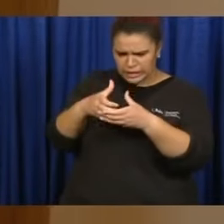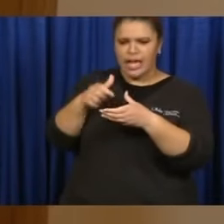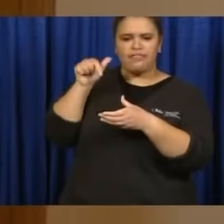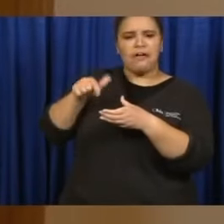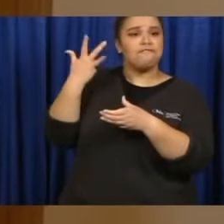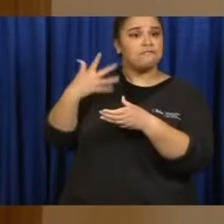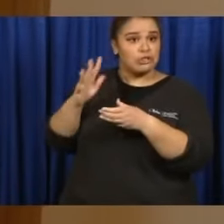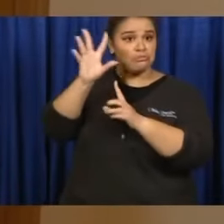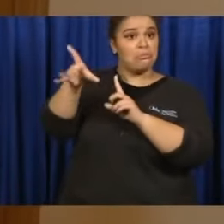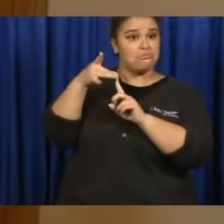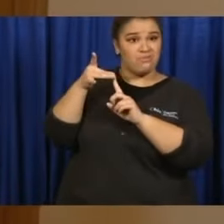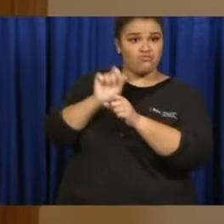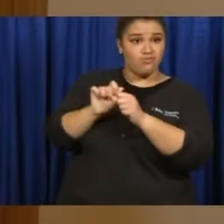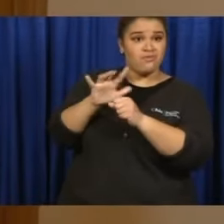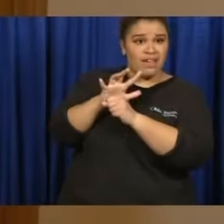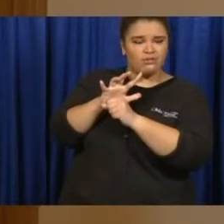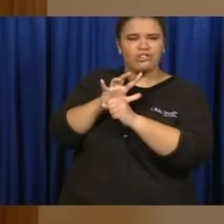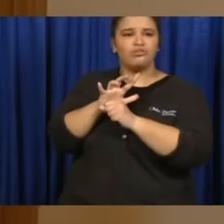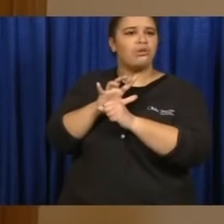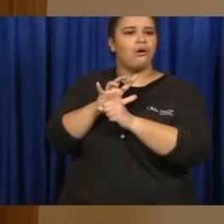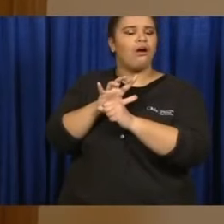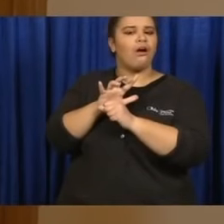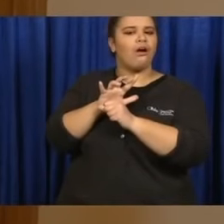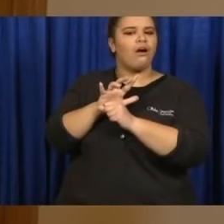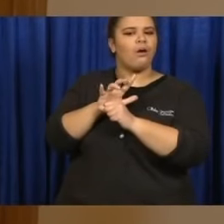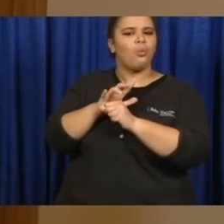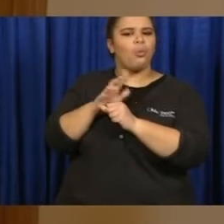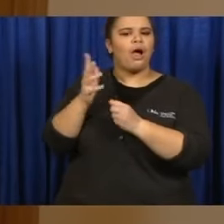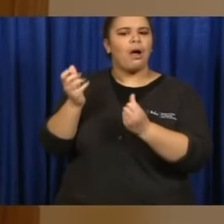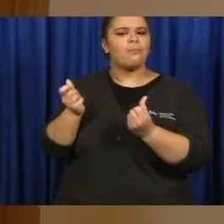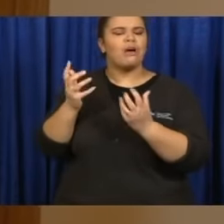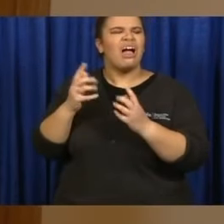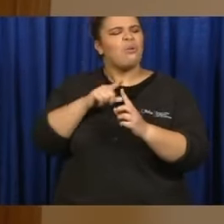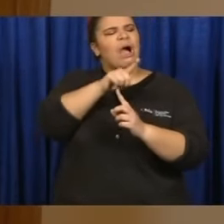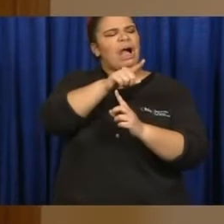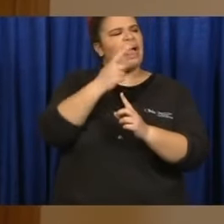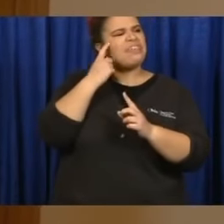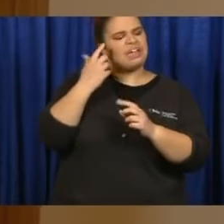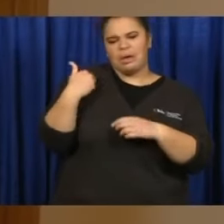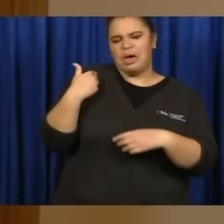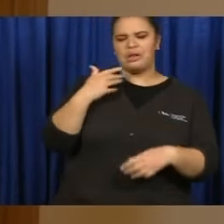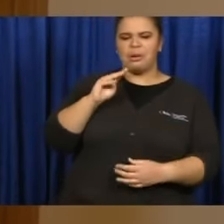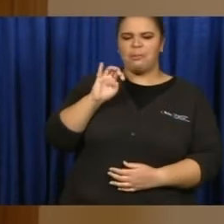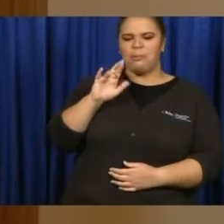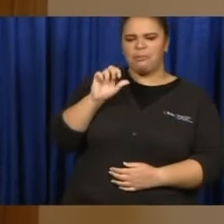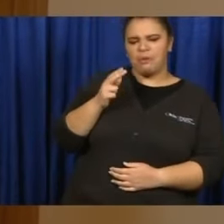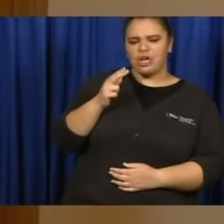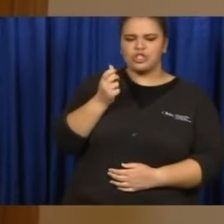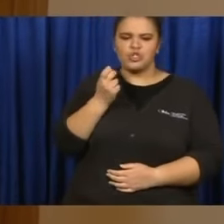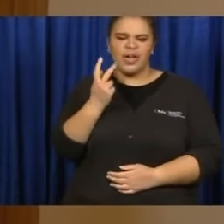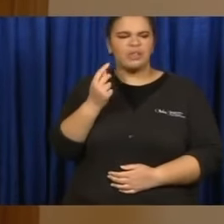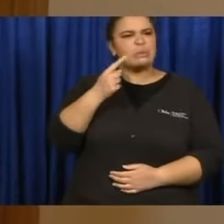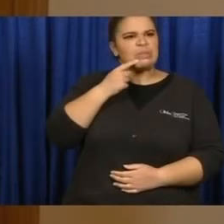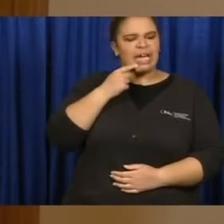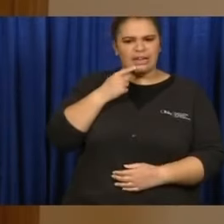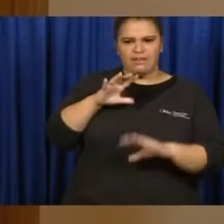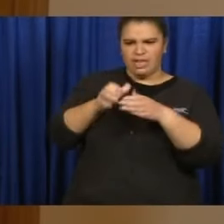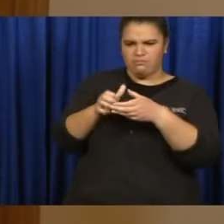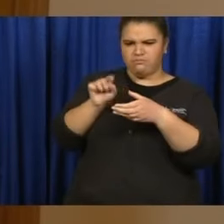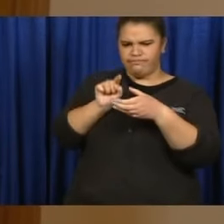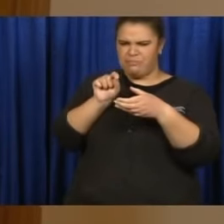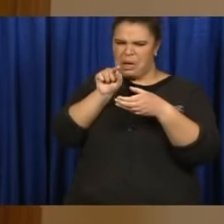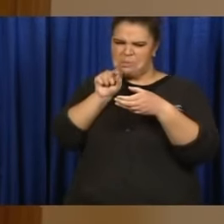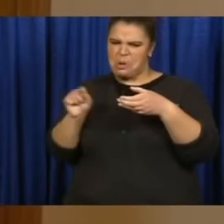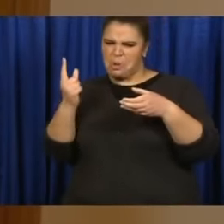the coronavirus or has been infected? Because I think on March 12th you said you estimated or guesstimated that 1% of the population had it, and